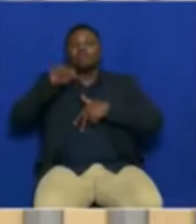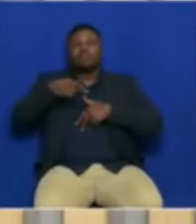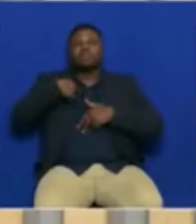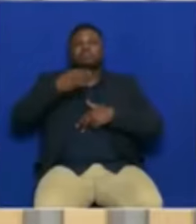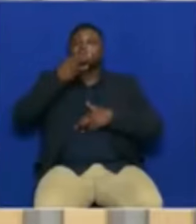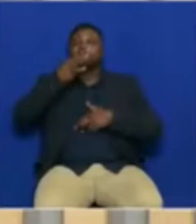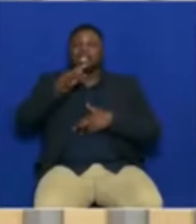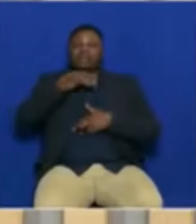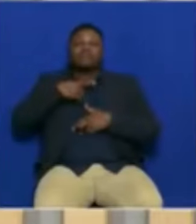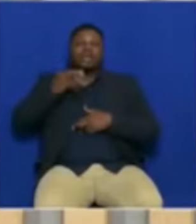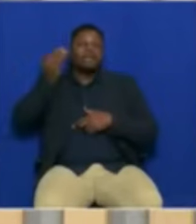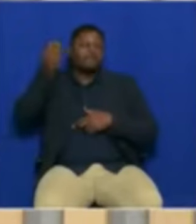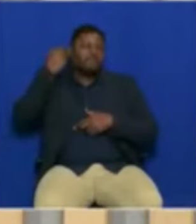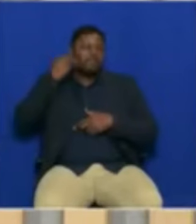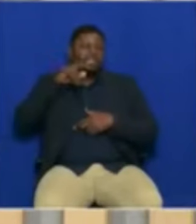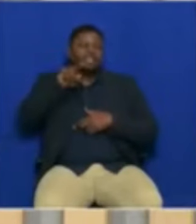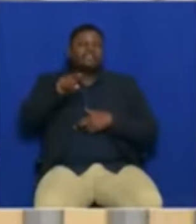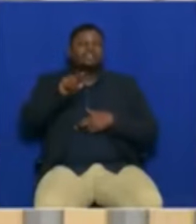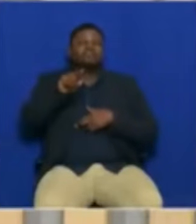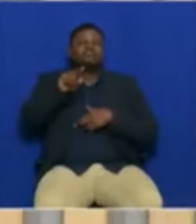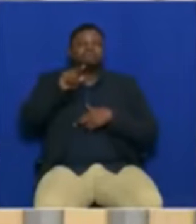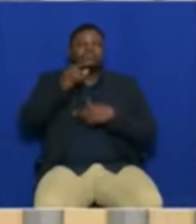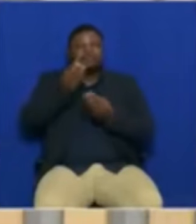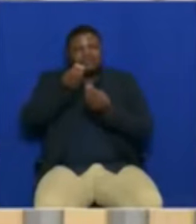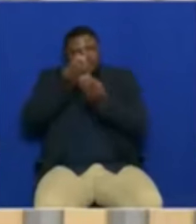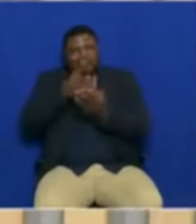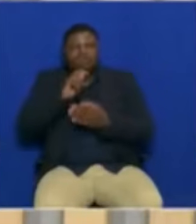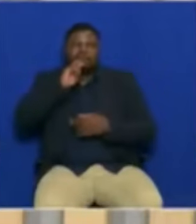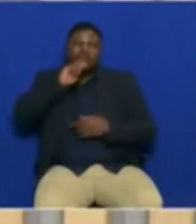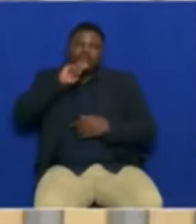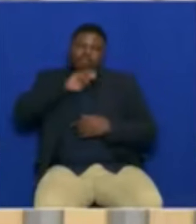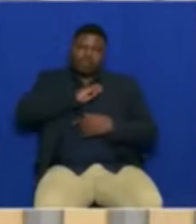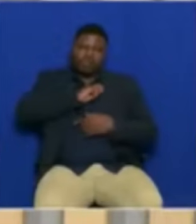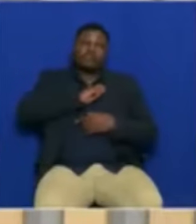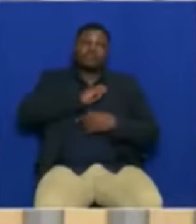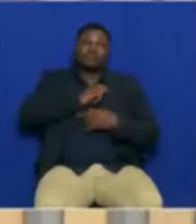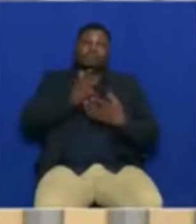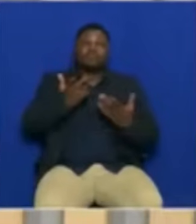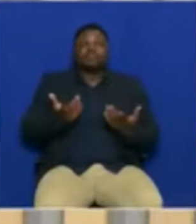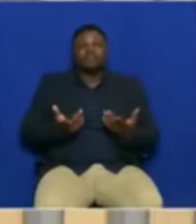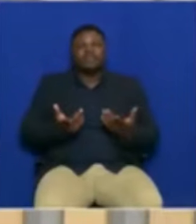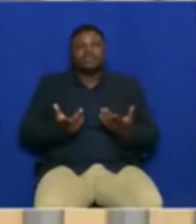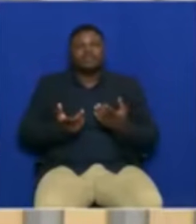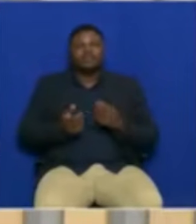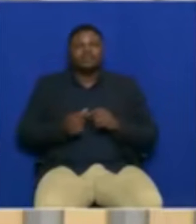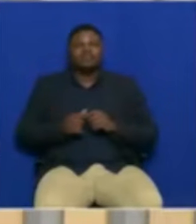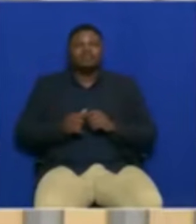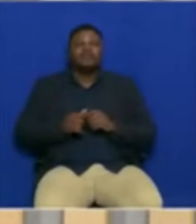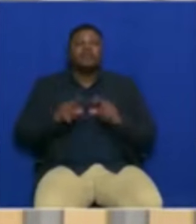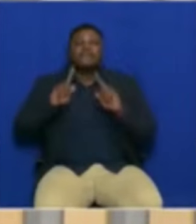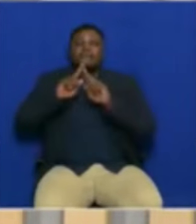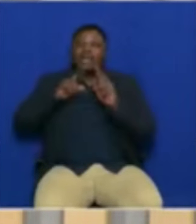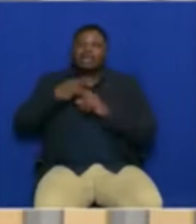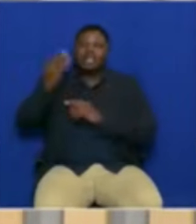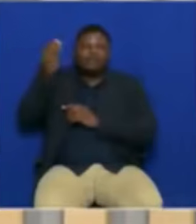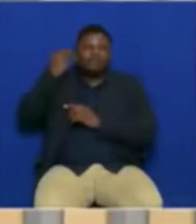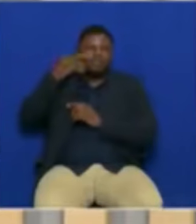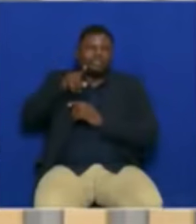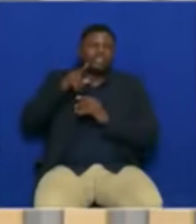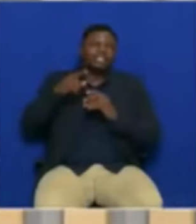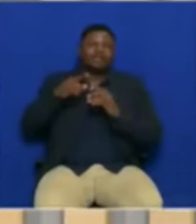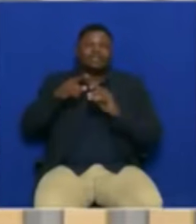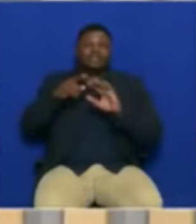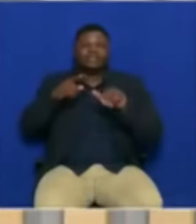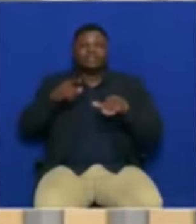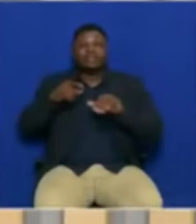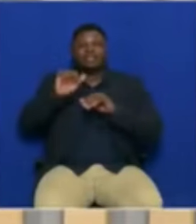Yes. And what was the information that was incorrect? I think it was on the application form.